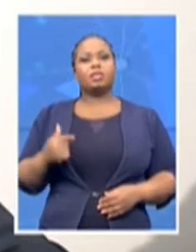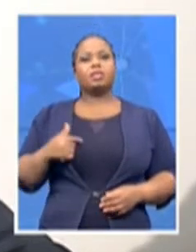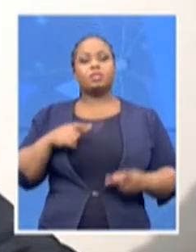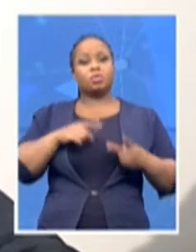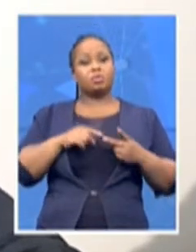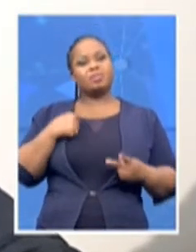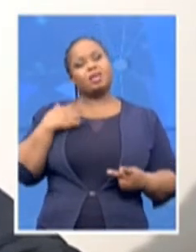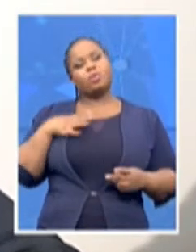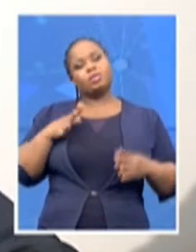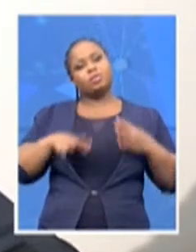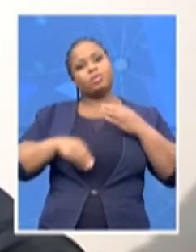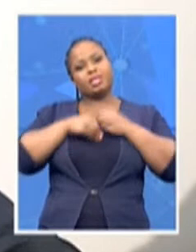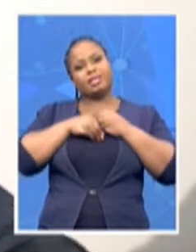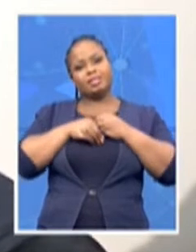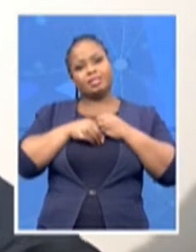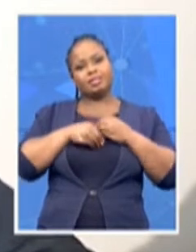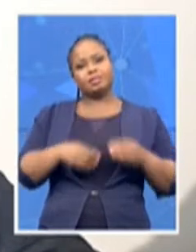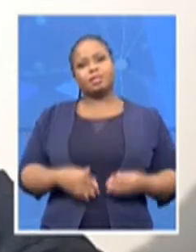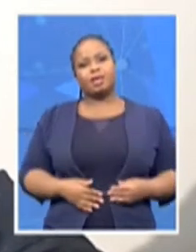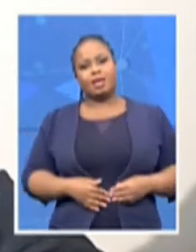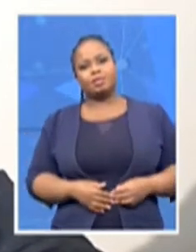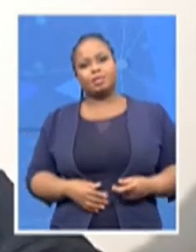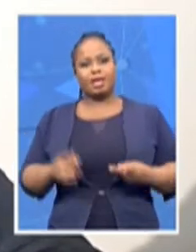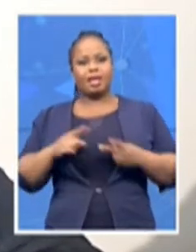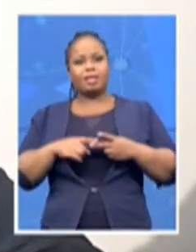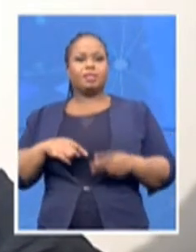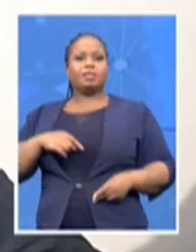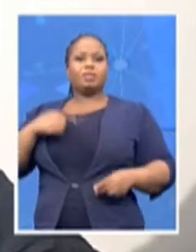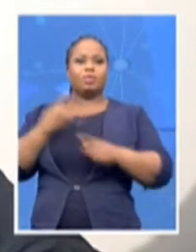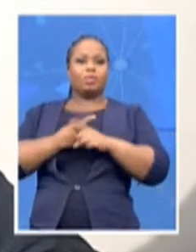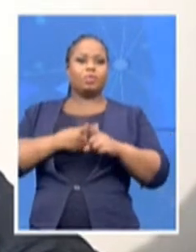60s, Limpopo is leading, has already passed